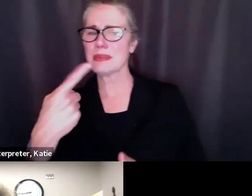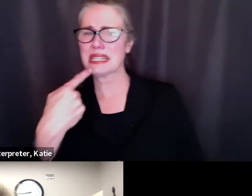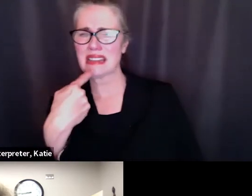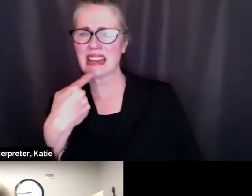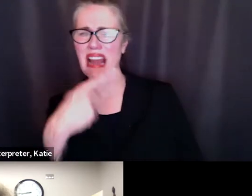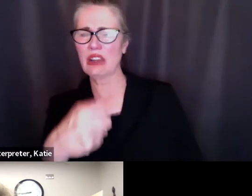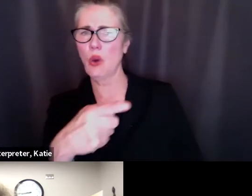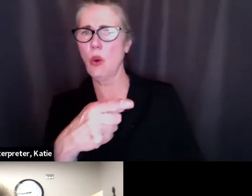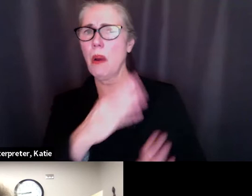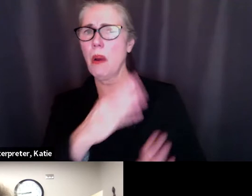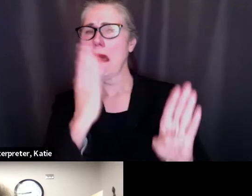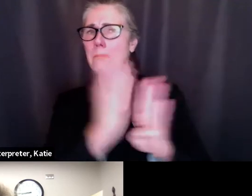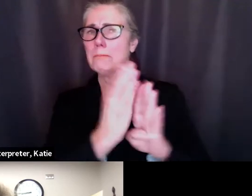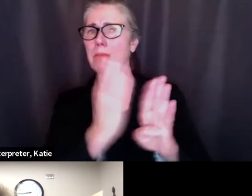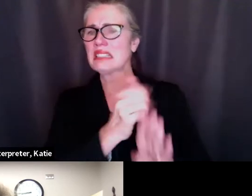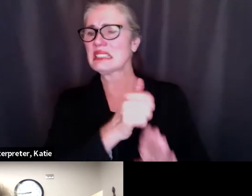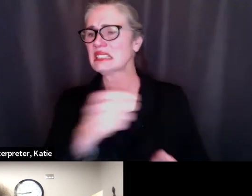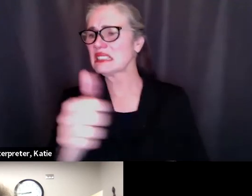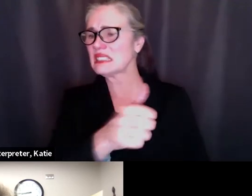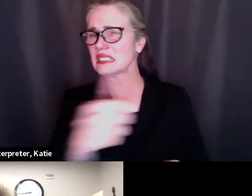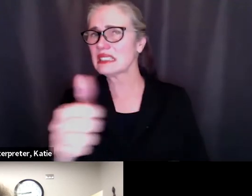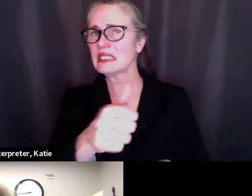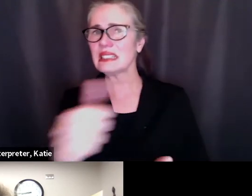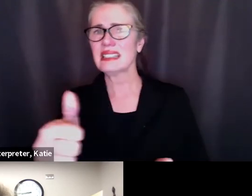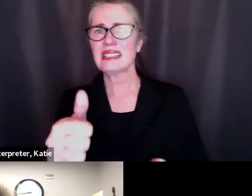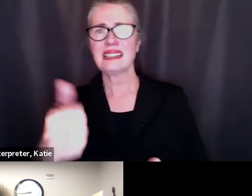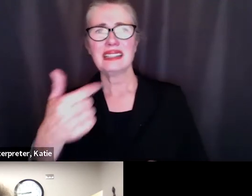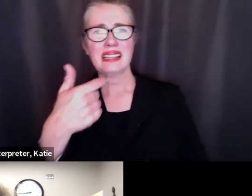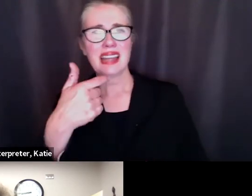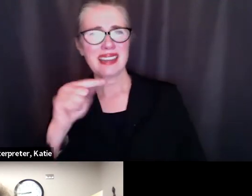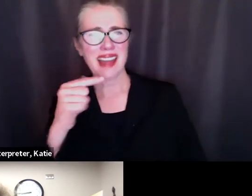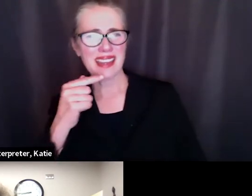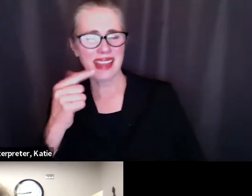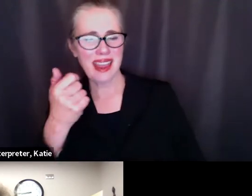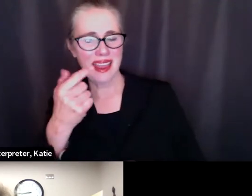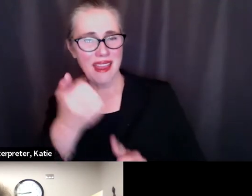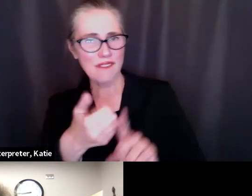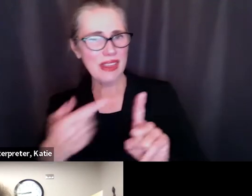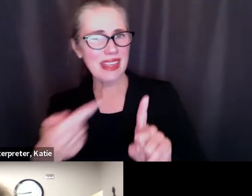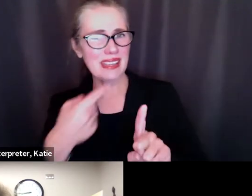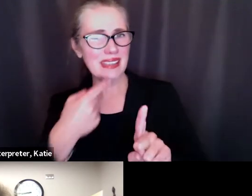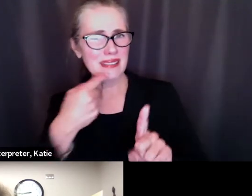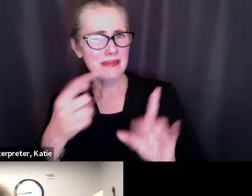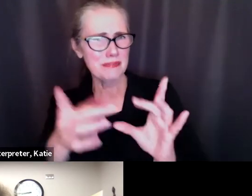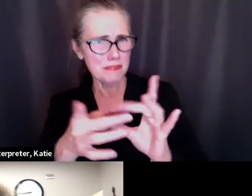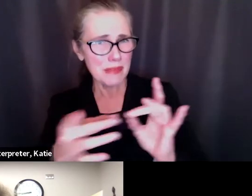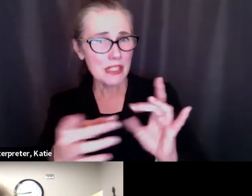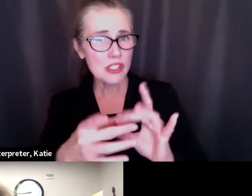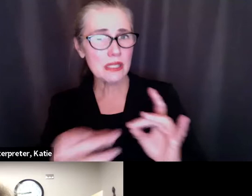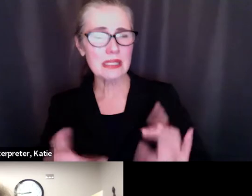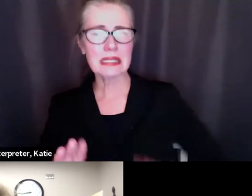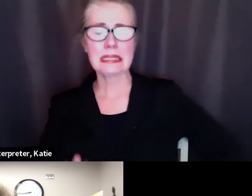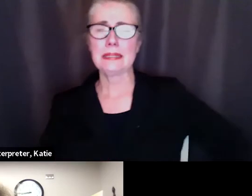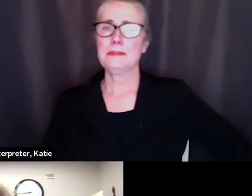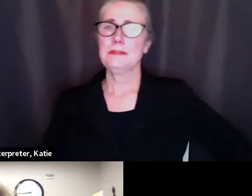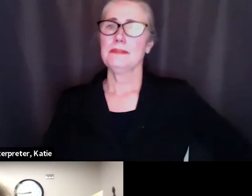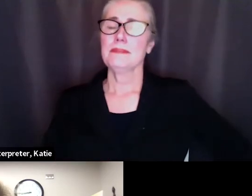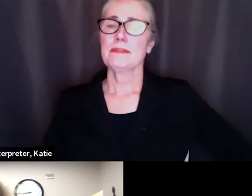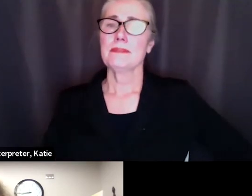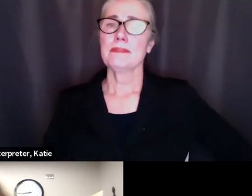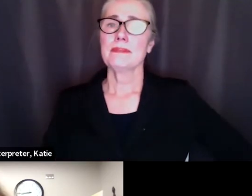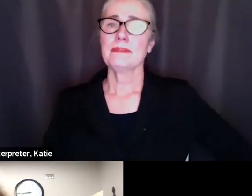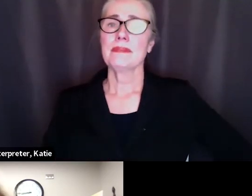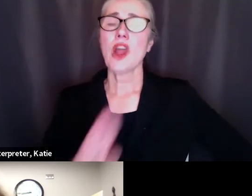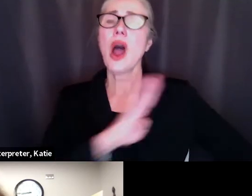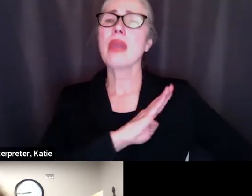about everything else that was mentioned and i my job in this board